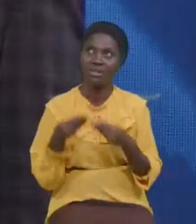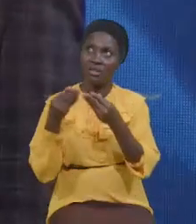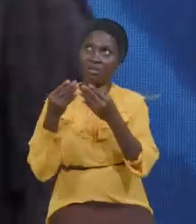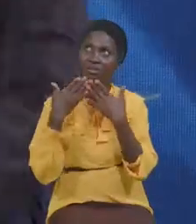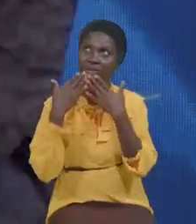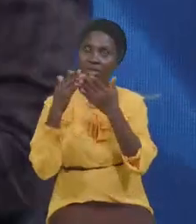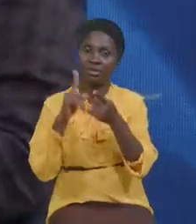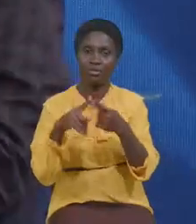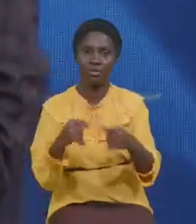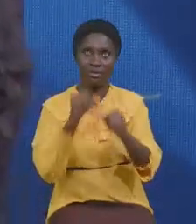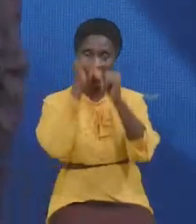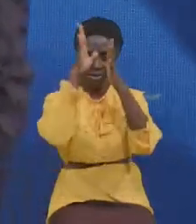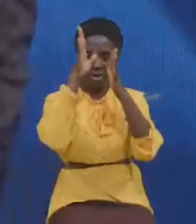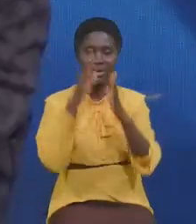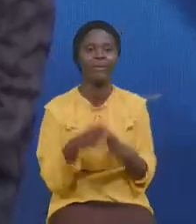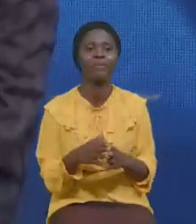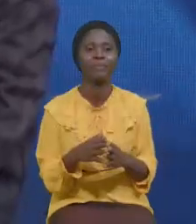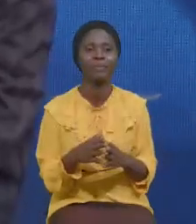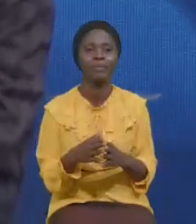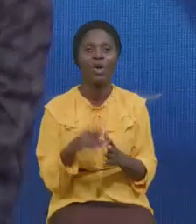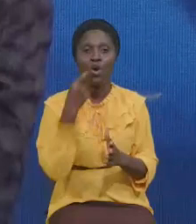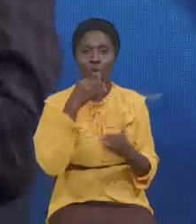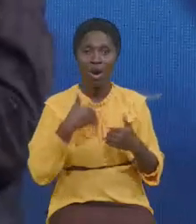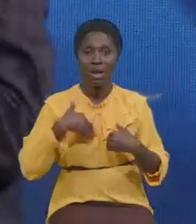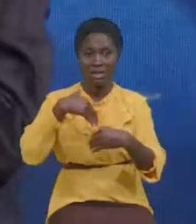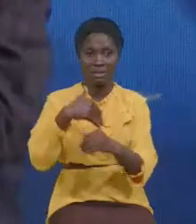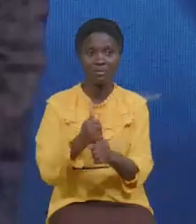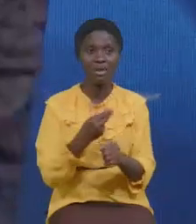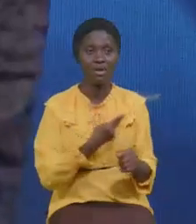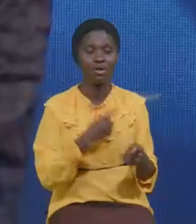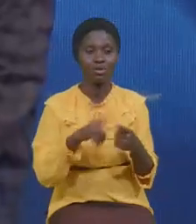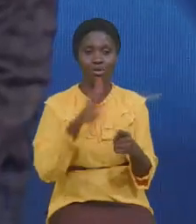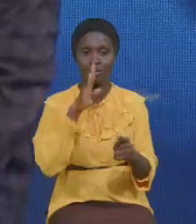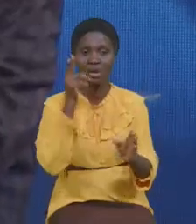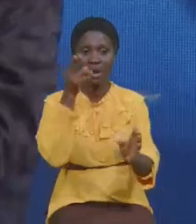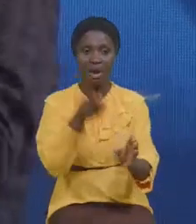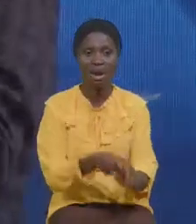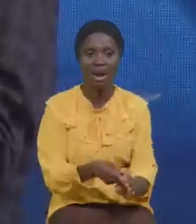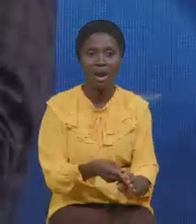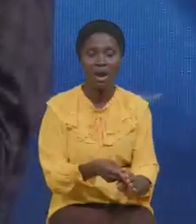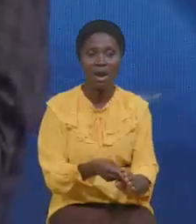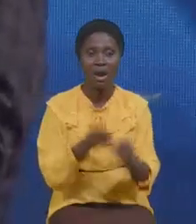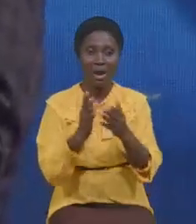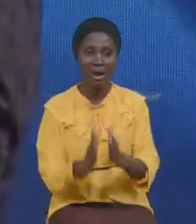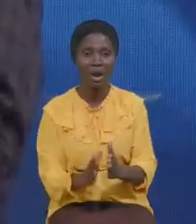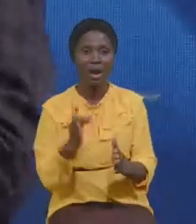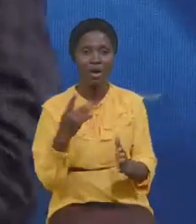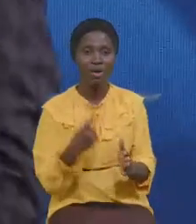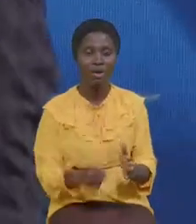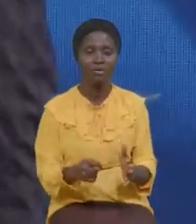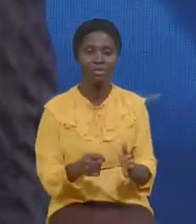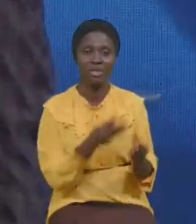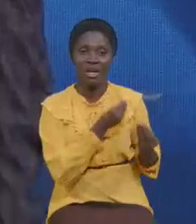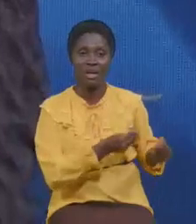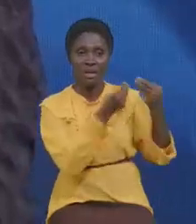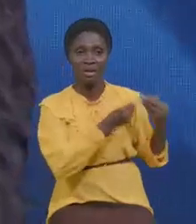Father, which has made us to be partakers of the inheritance of